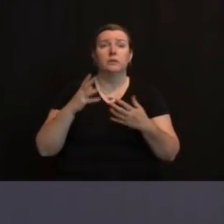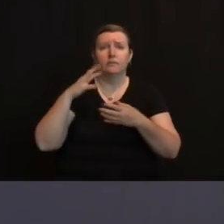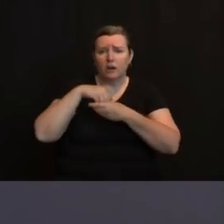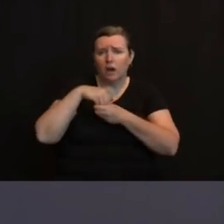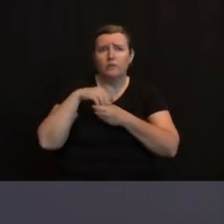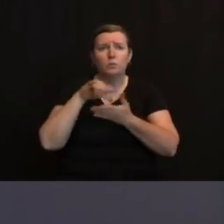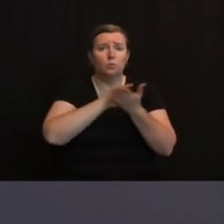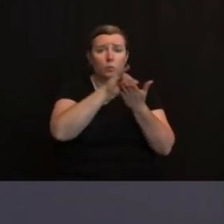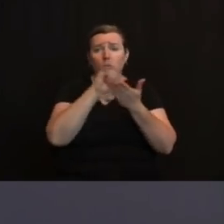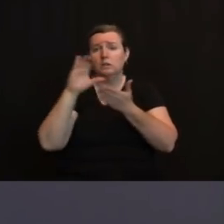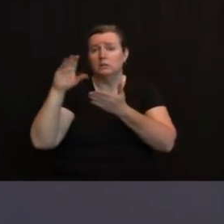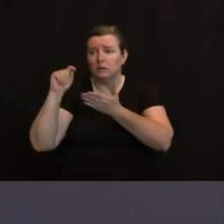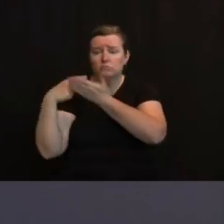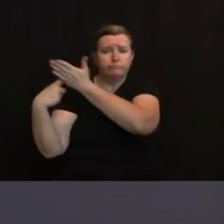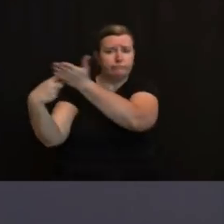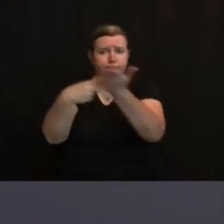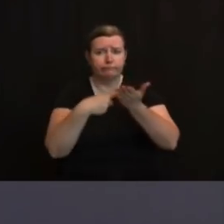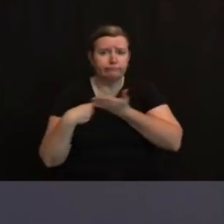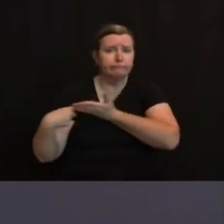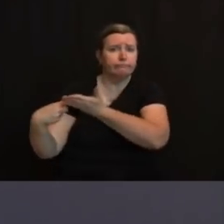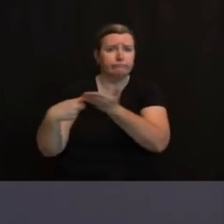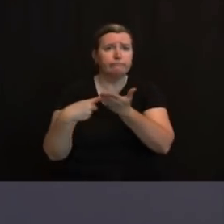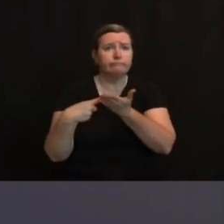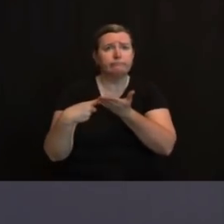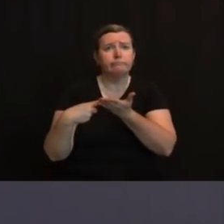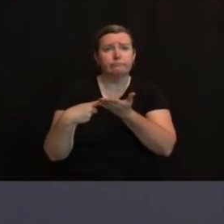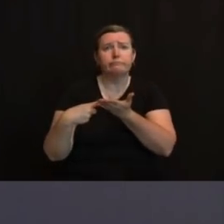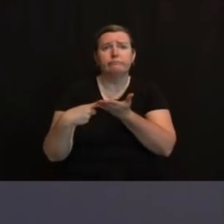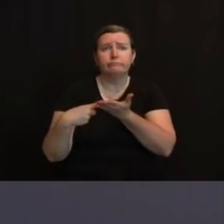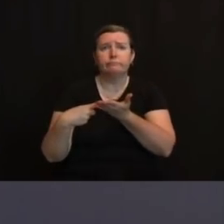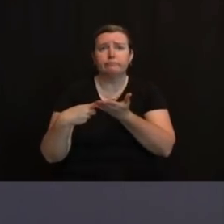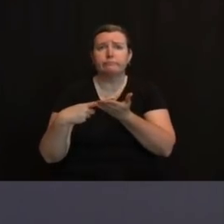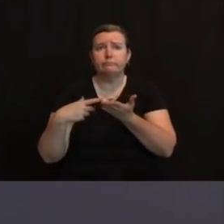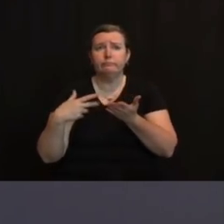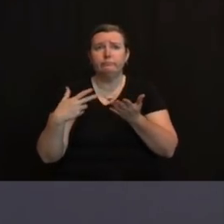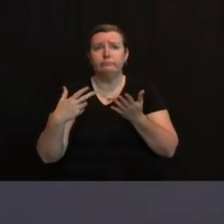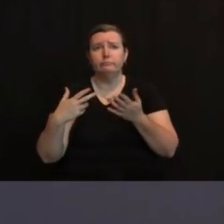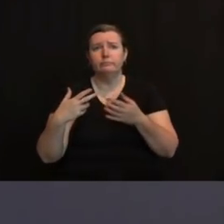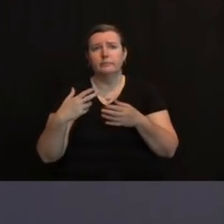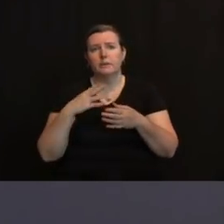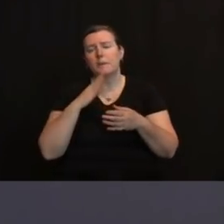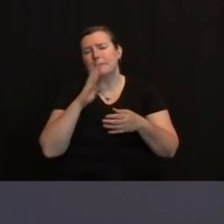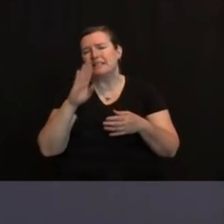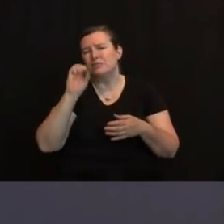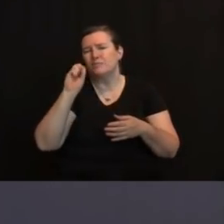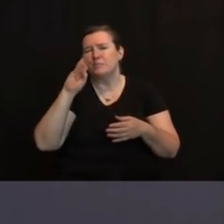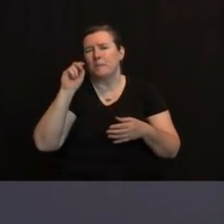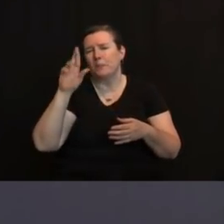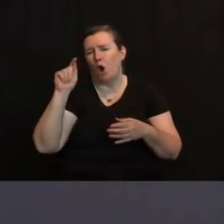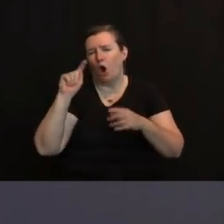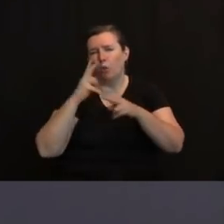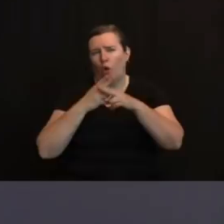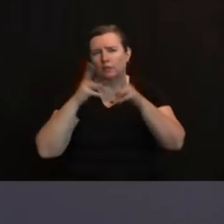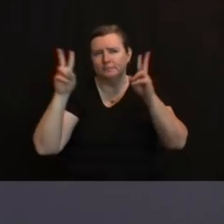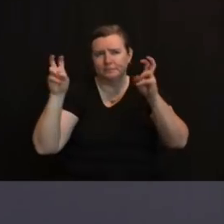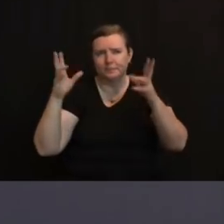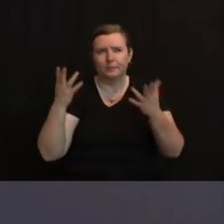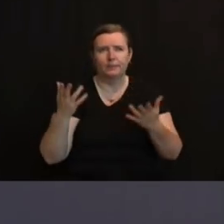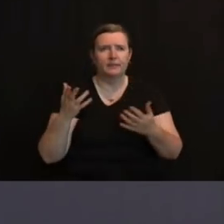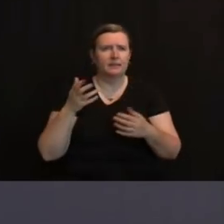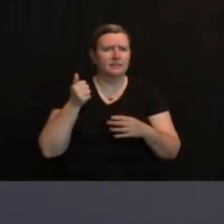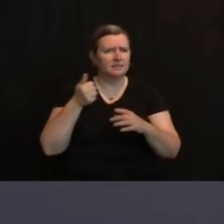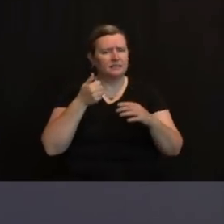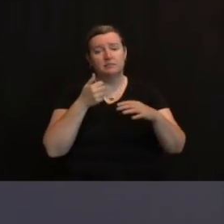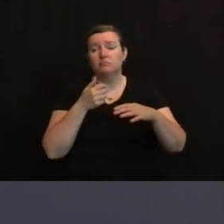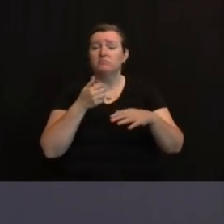and executing in New Jersey of, be smart, do the responsible things, self-quarantine, get yourself a couple